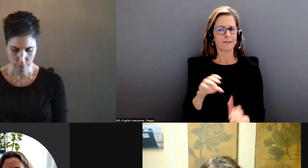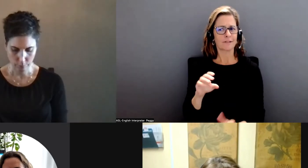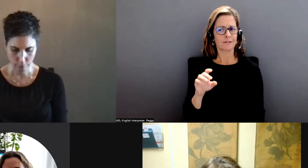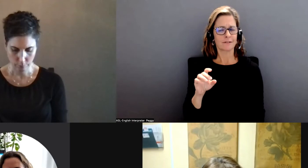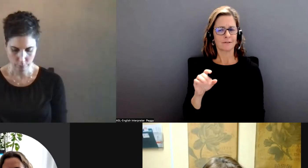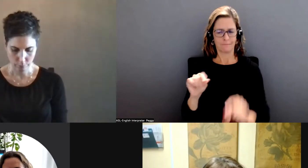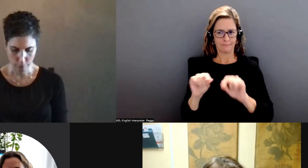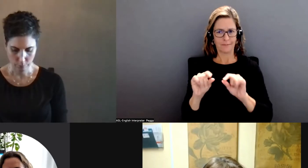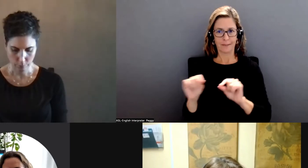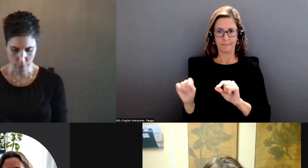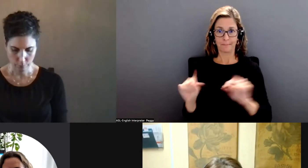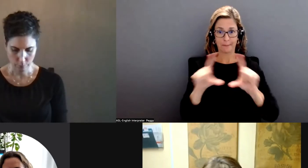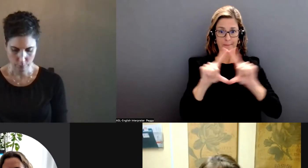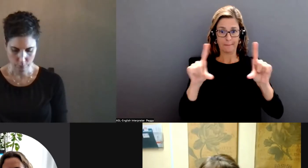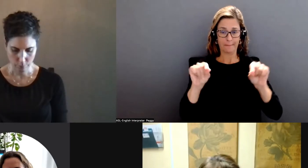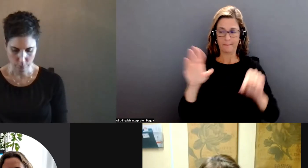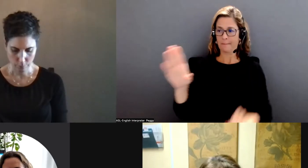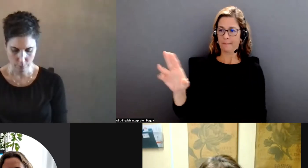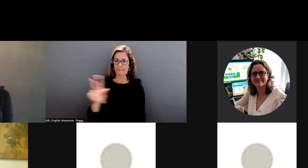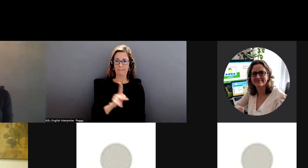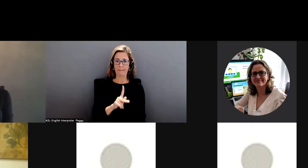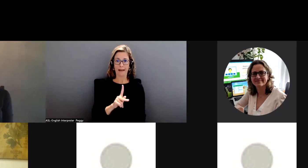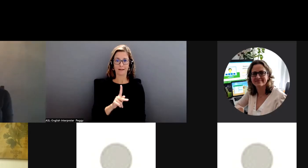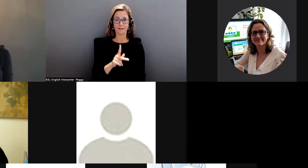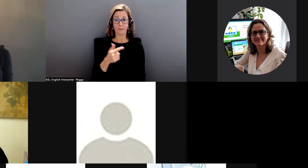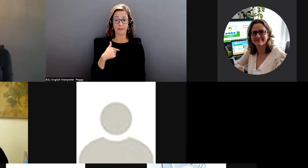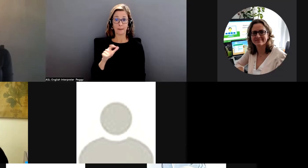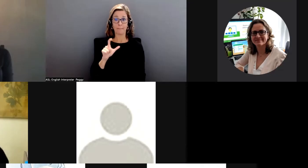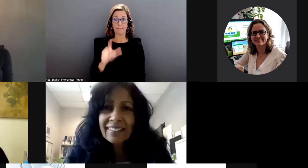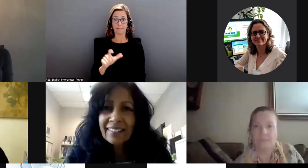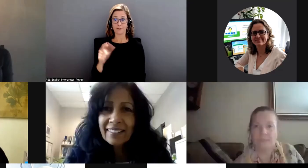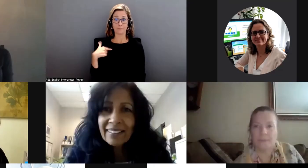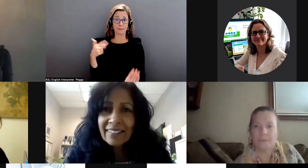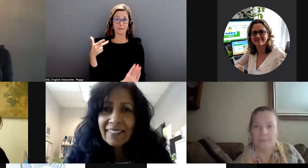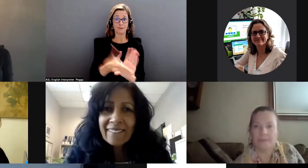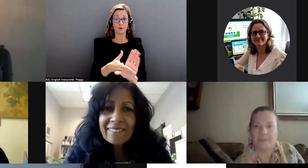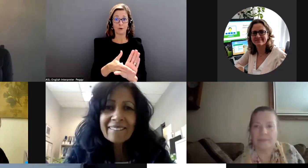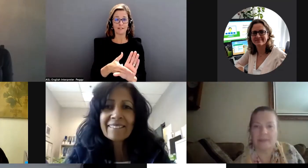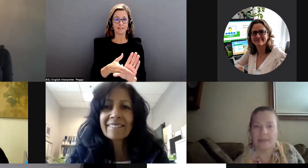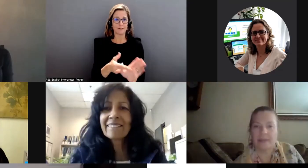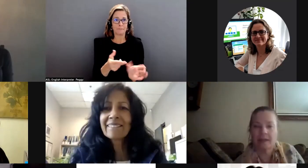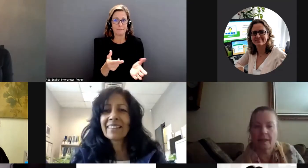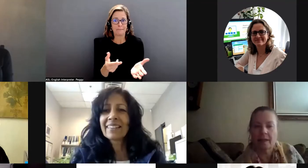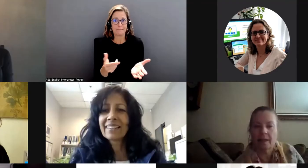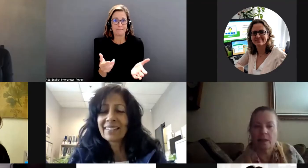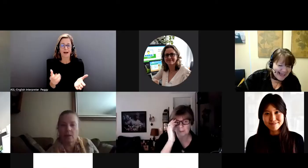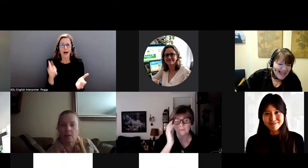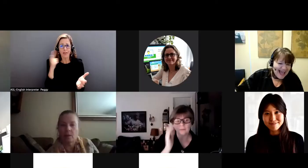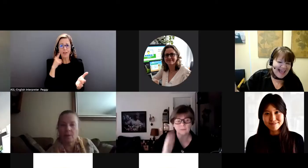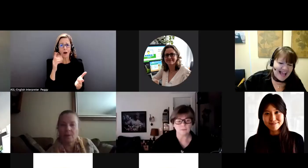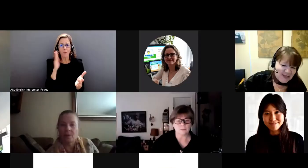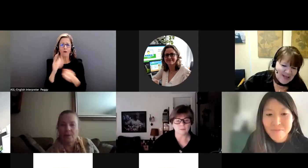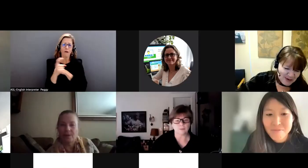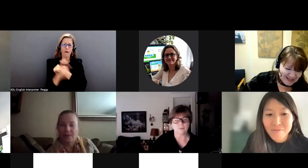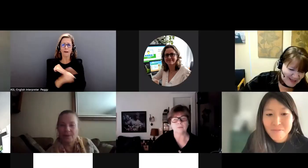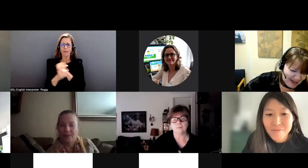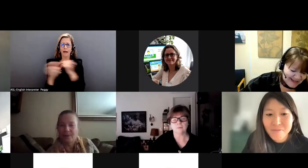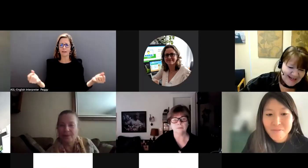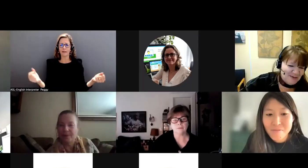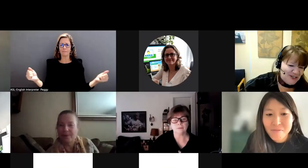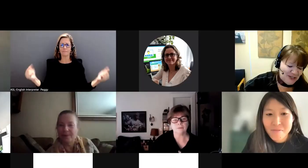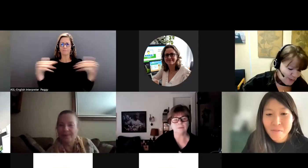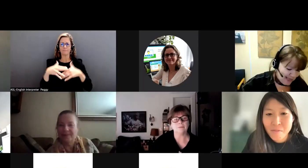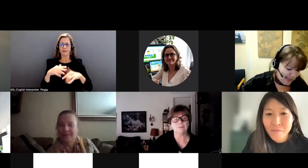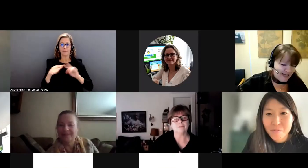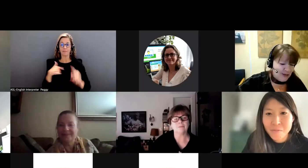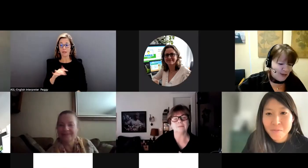the main room, and I clicked it. I didn't mean to click it. I was just going to wait until we got booted out, but I actually pressed the button and it